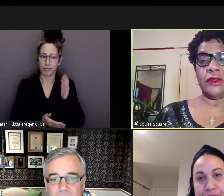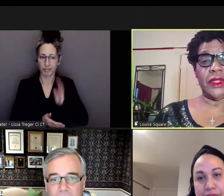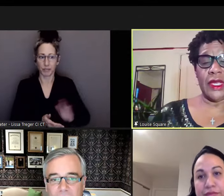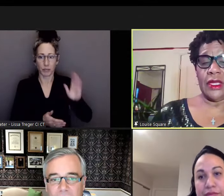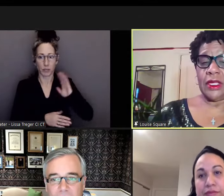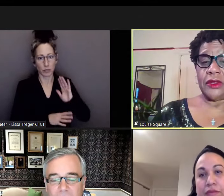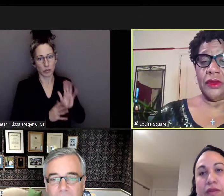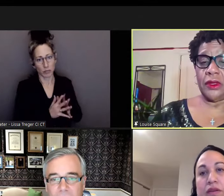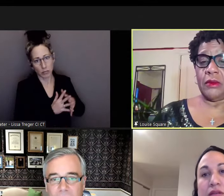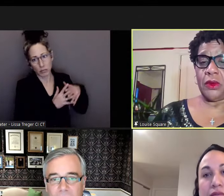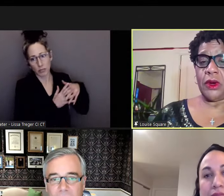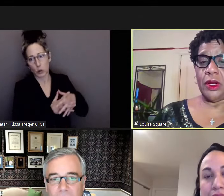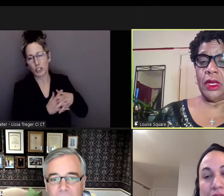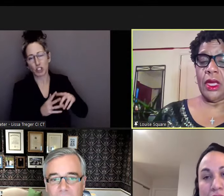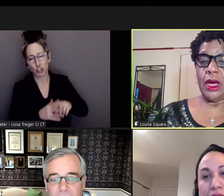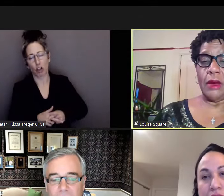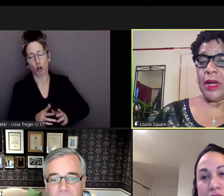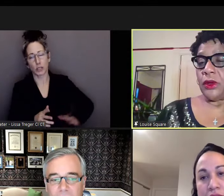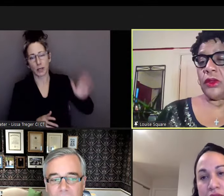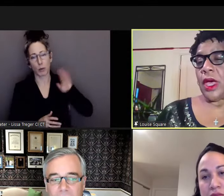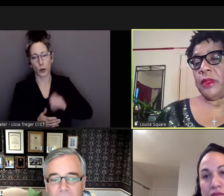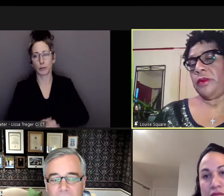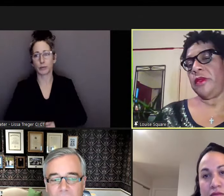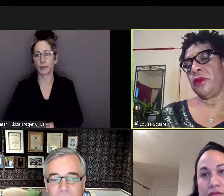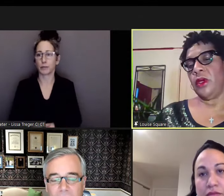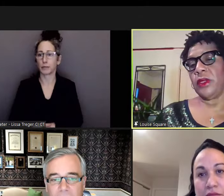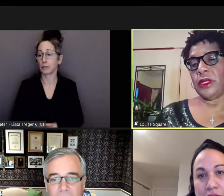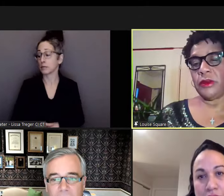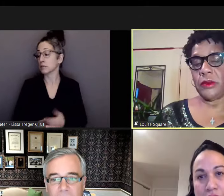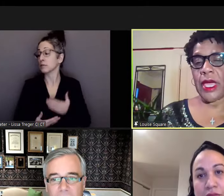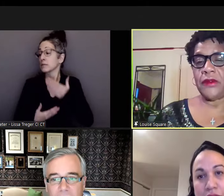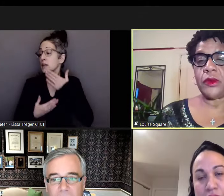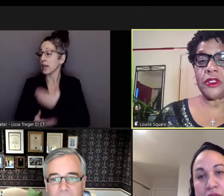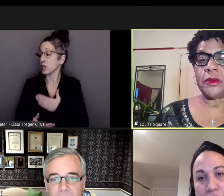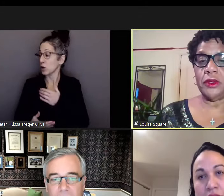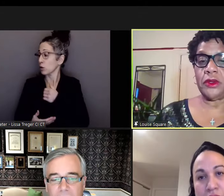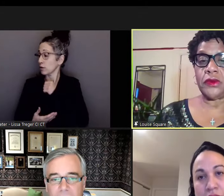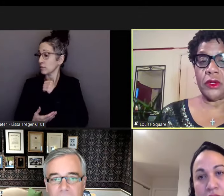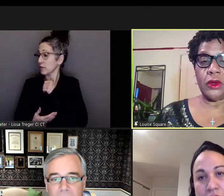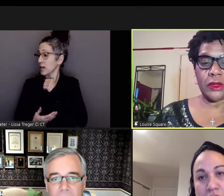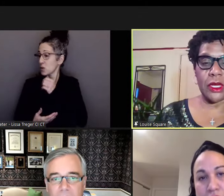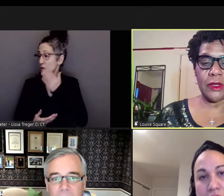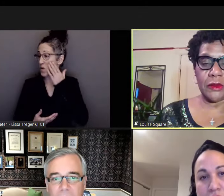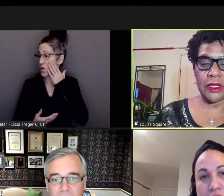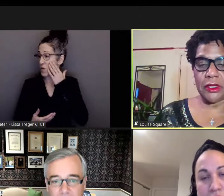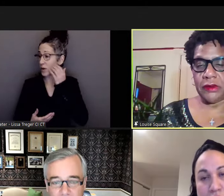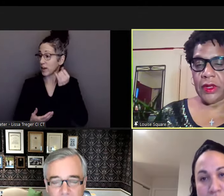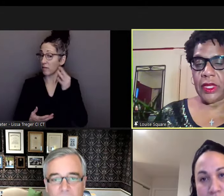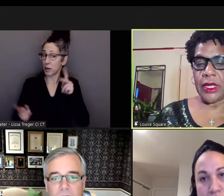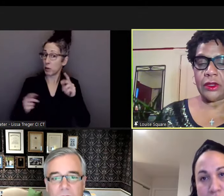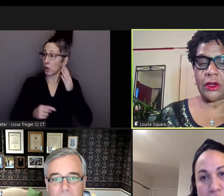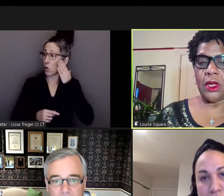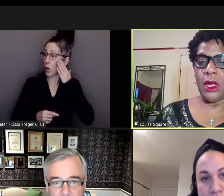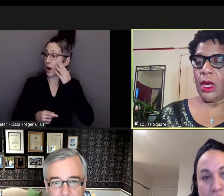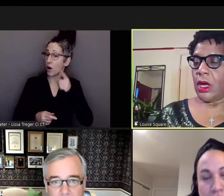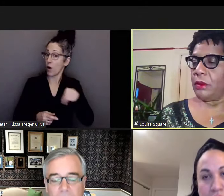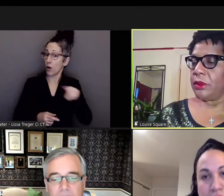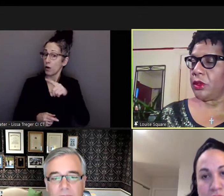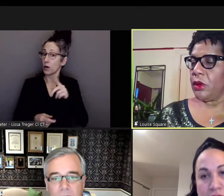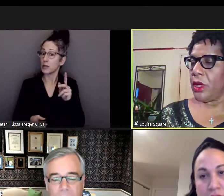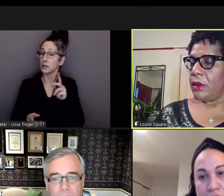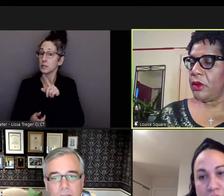Thank you, Dr. Davila. I think that's really important. I don't know how many people know that the platform has been used for a long time, especially around